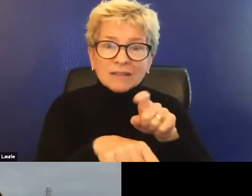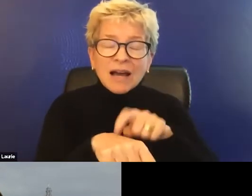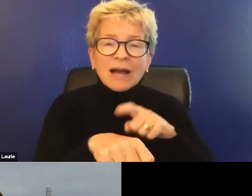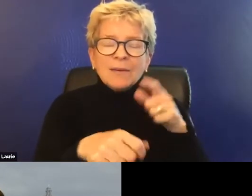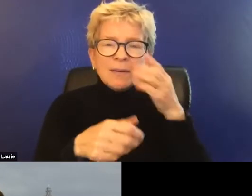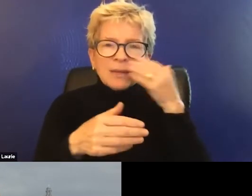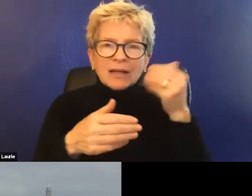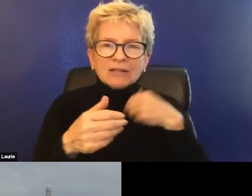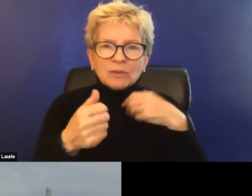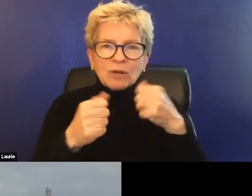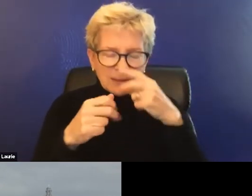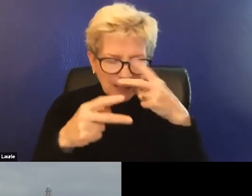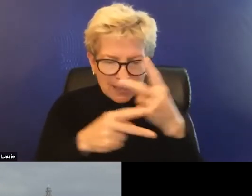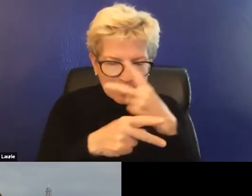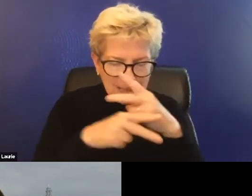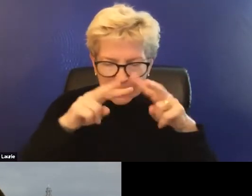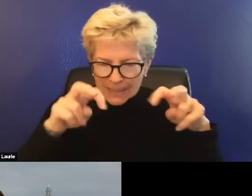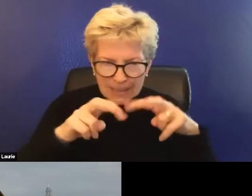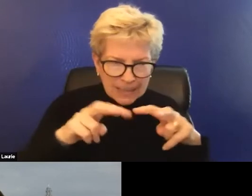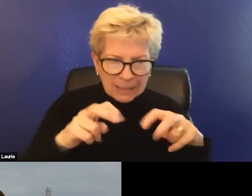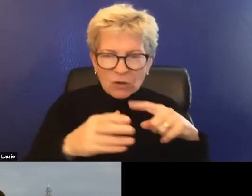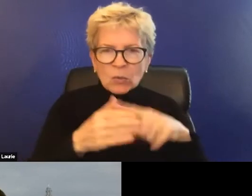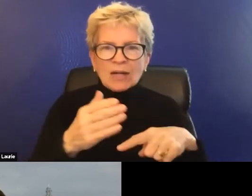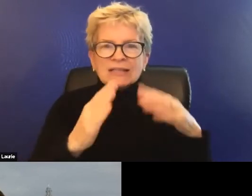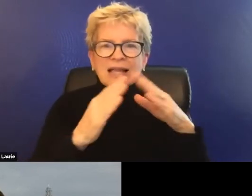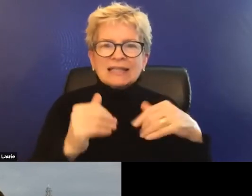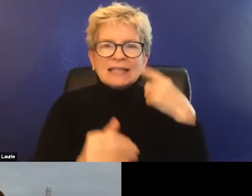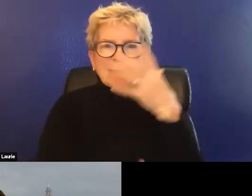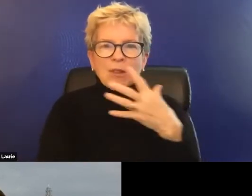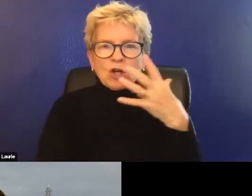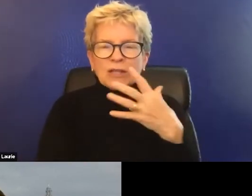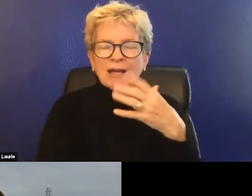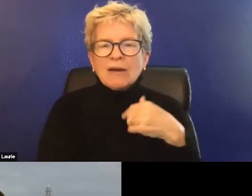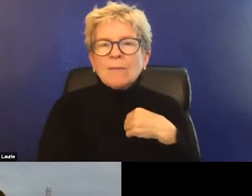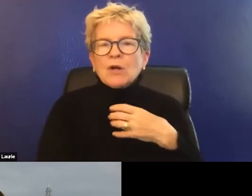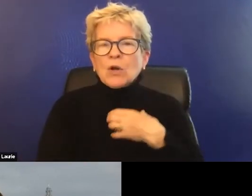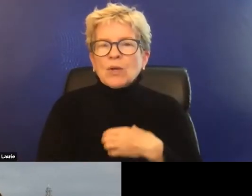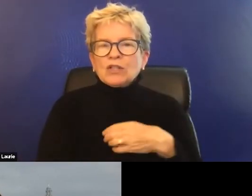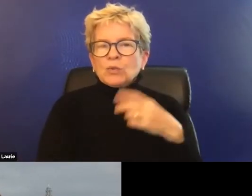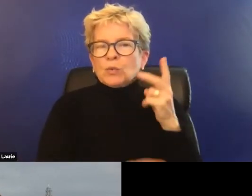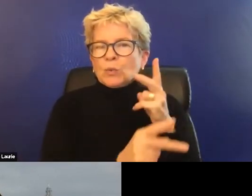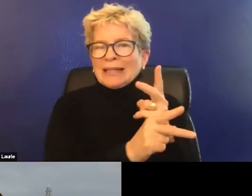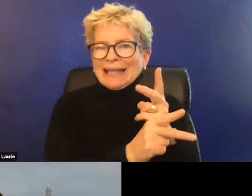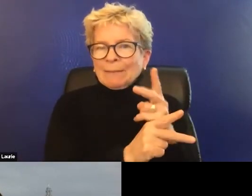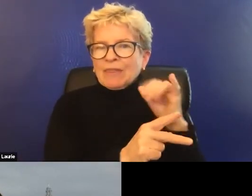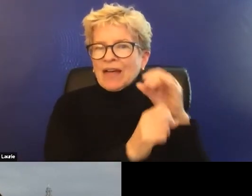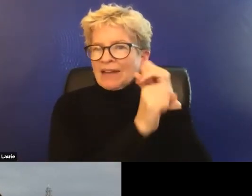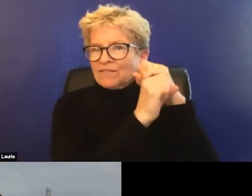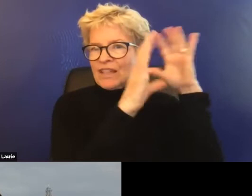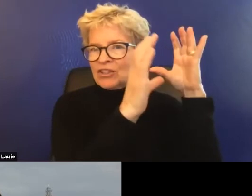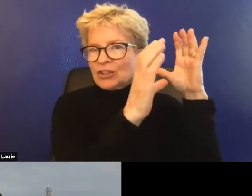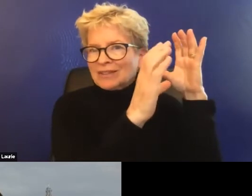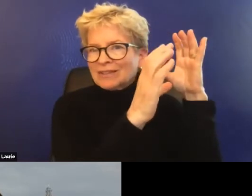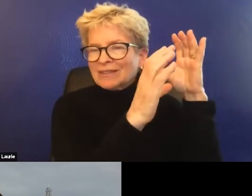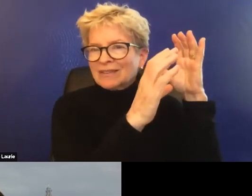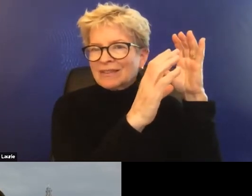what that system looks like and what we want. But I just want everyone to kind of keep that vision being